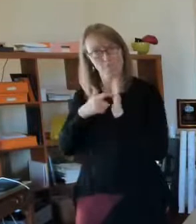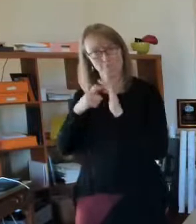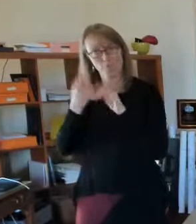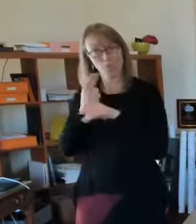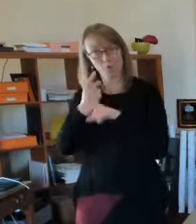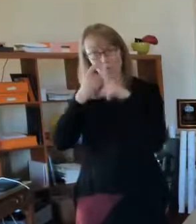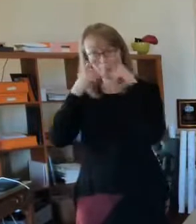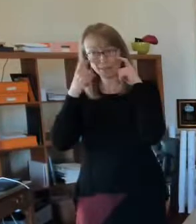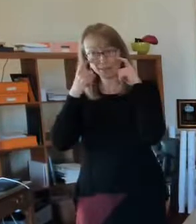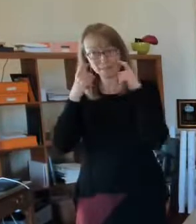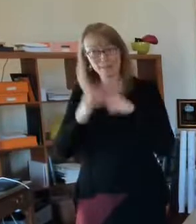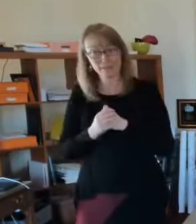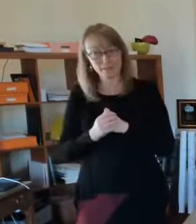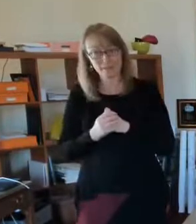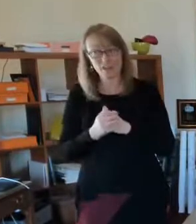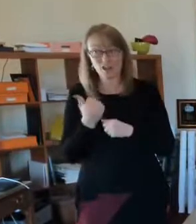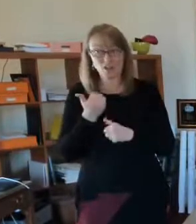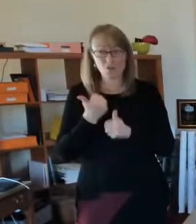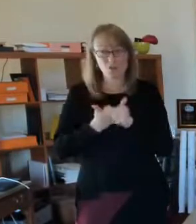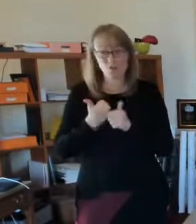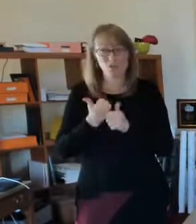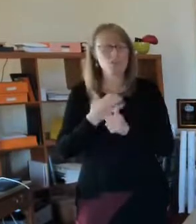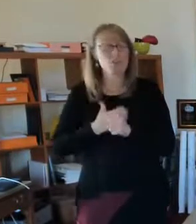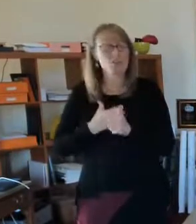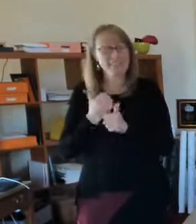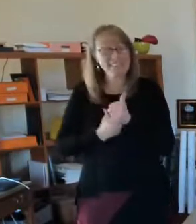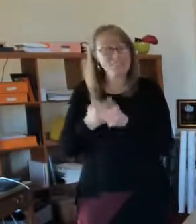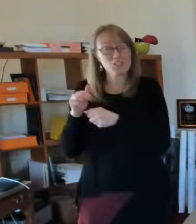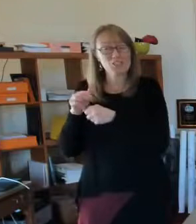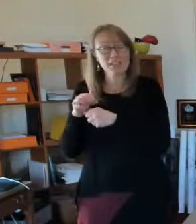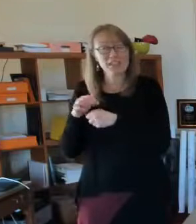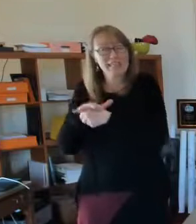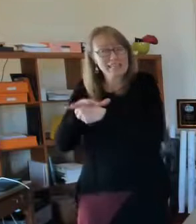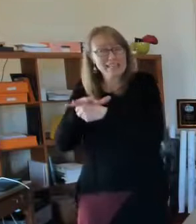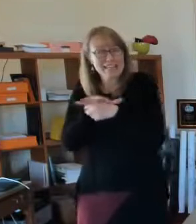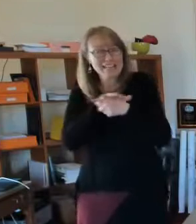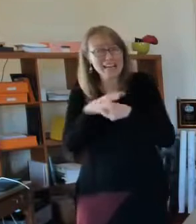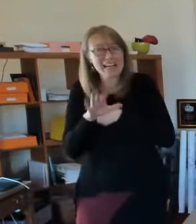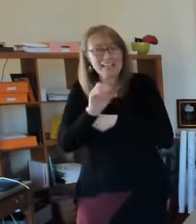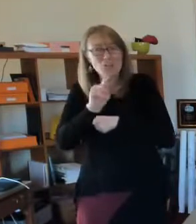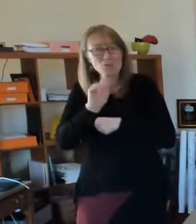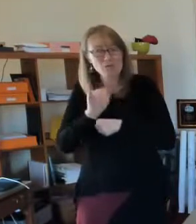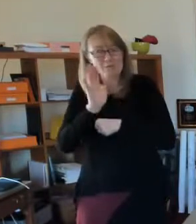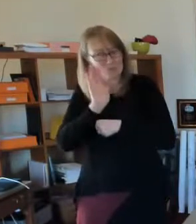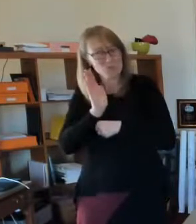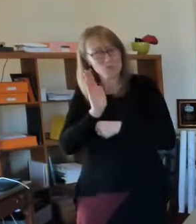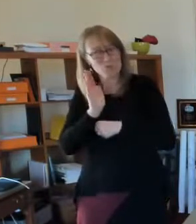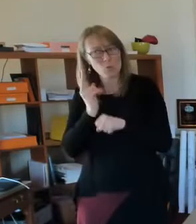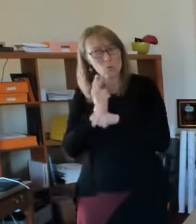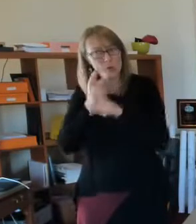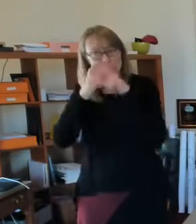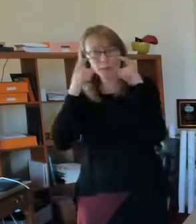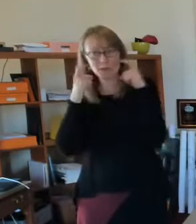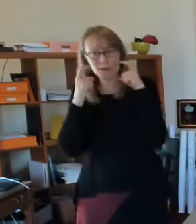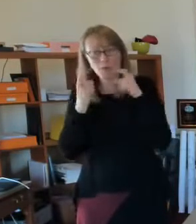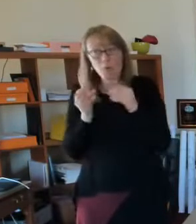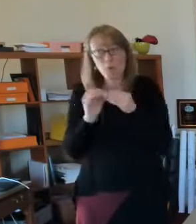counties, that everyone there would wear a mask as well. You know, the higher mask compliance and social distancing compliance that we can